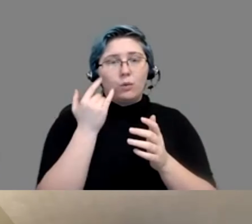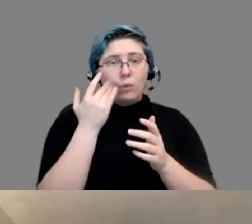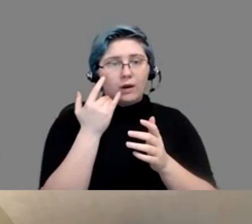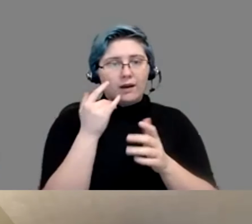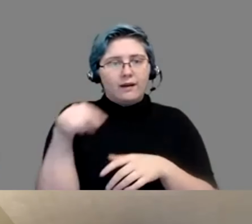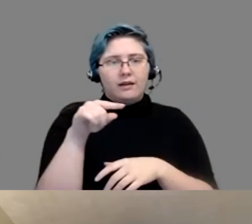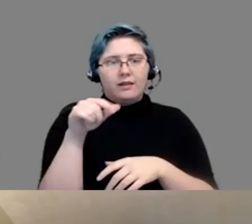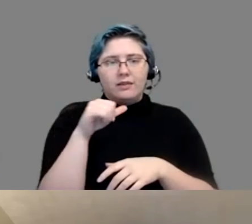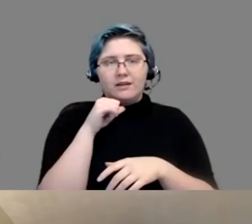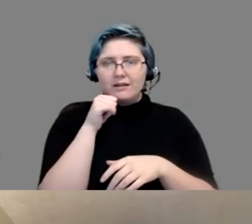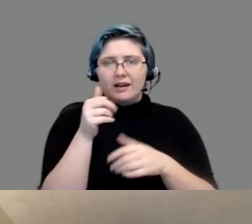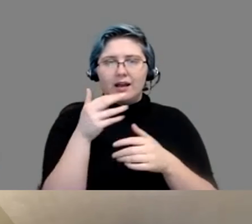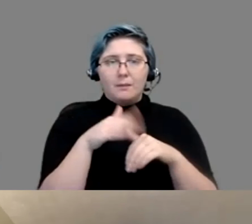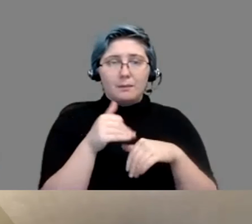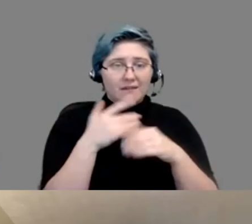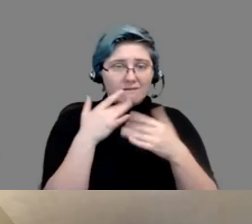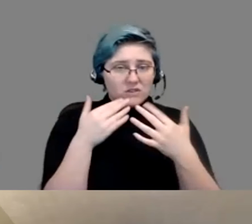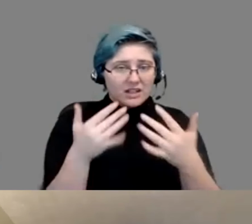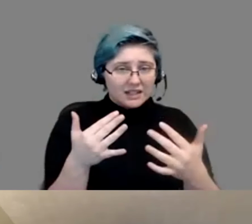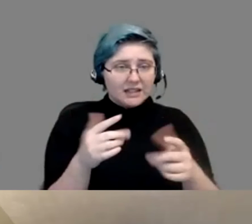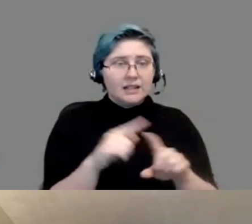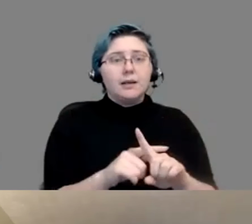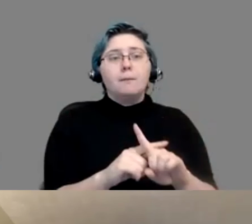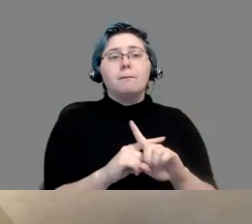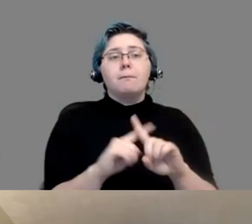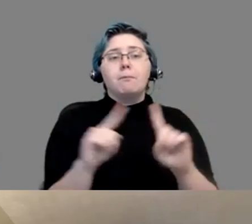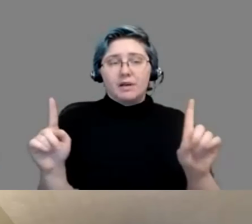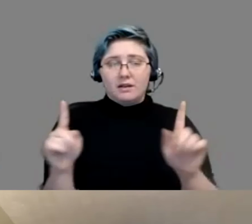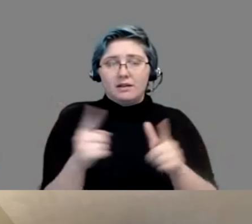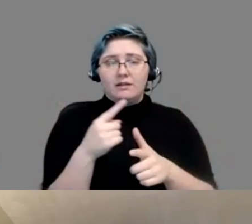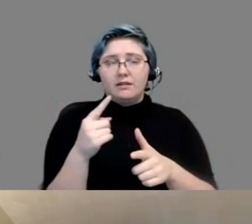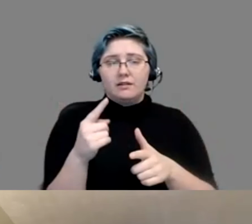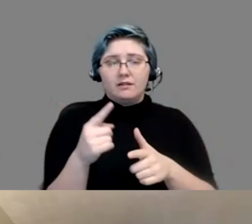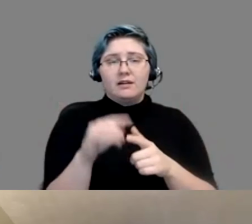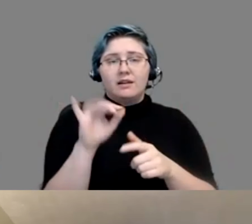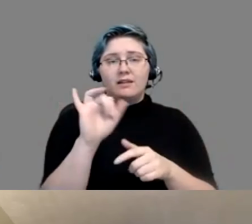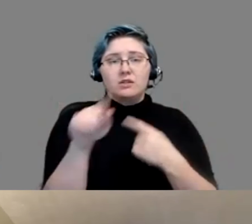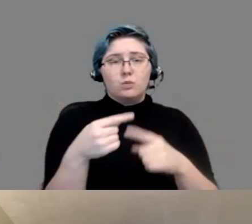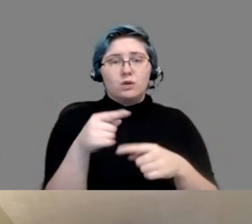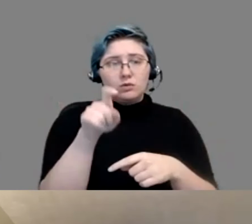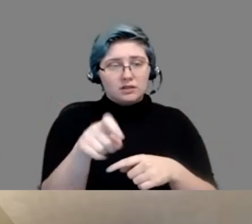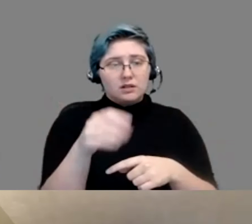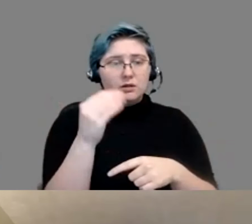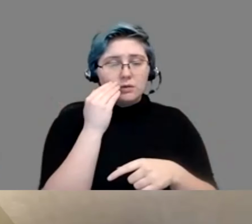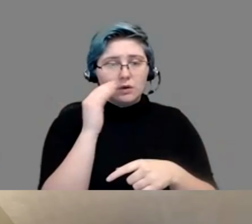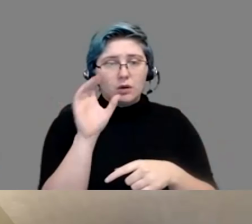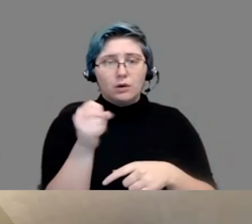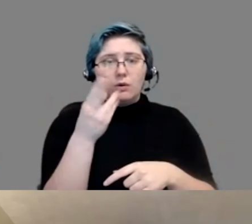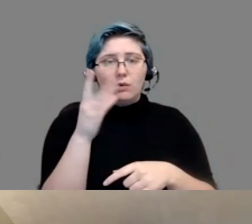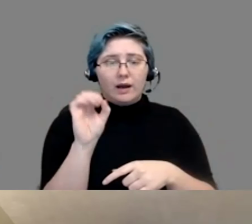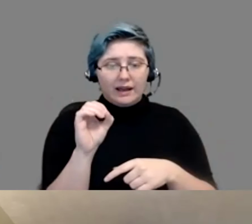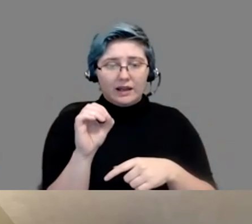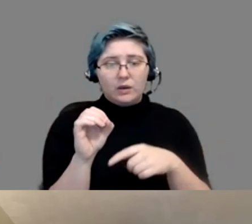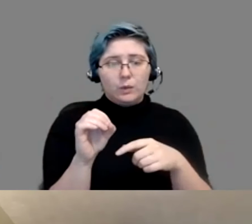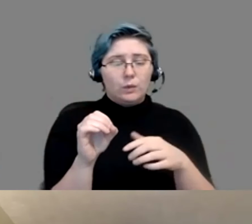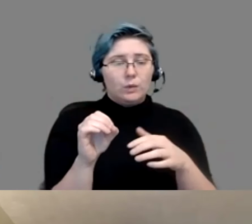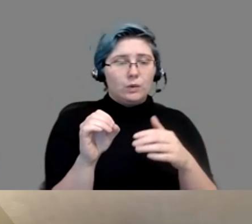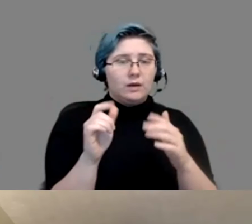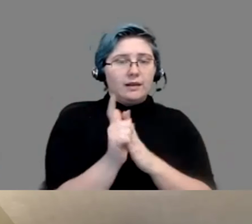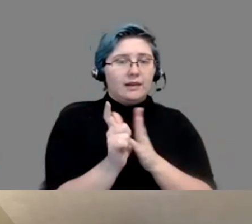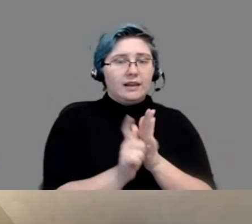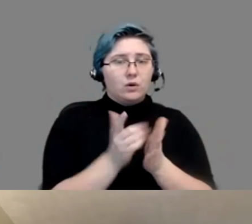not pet friendly. But then, that's when you got to know the Ohio legal